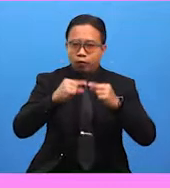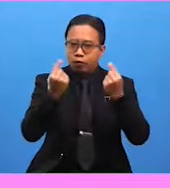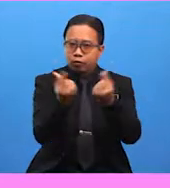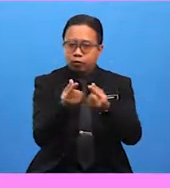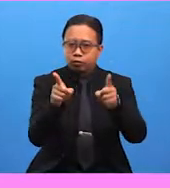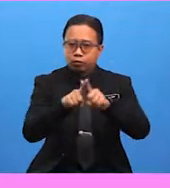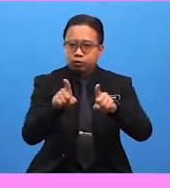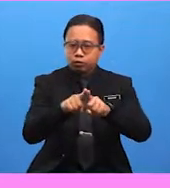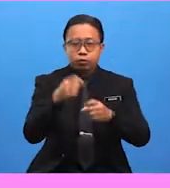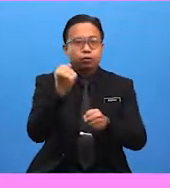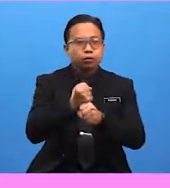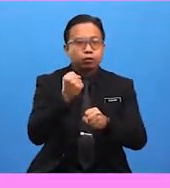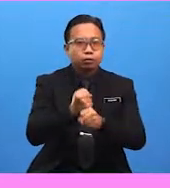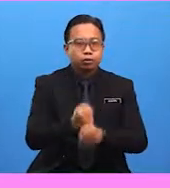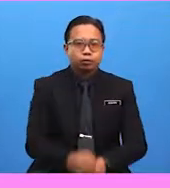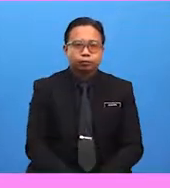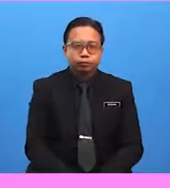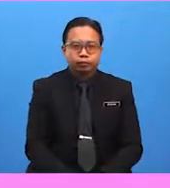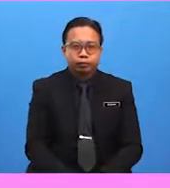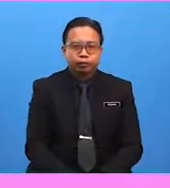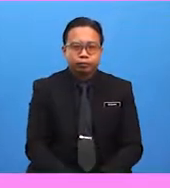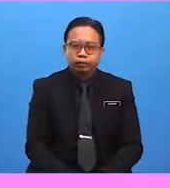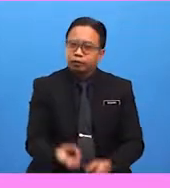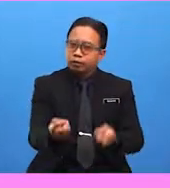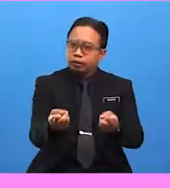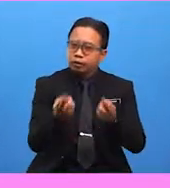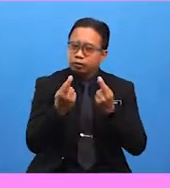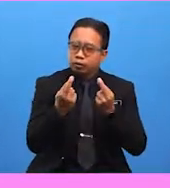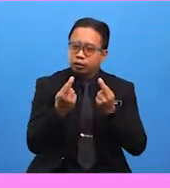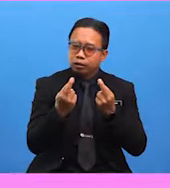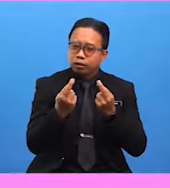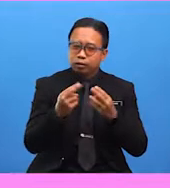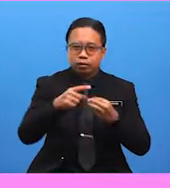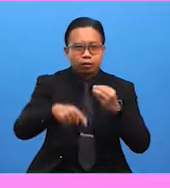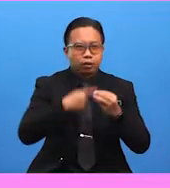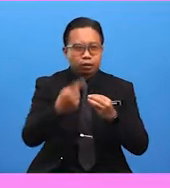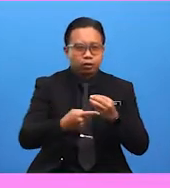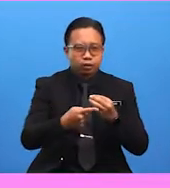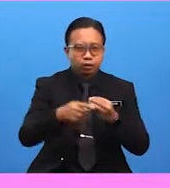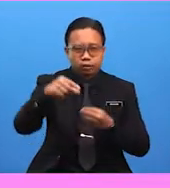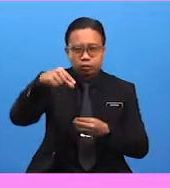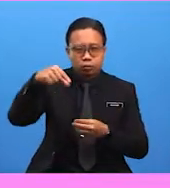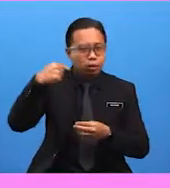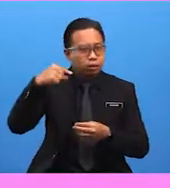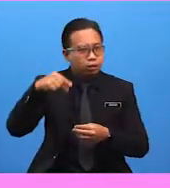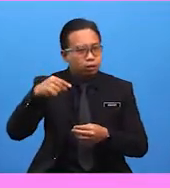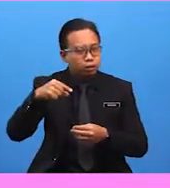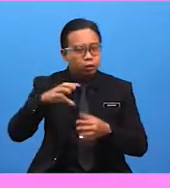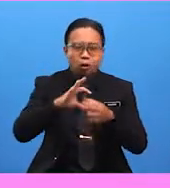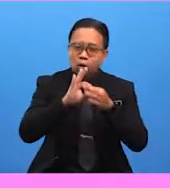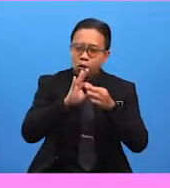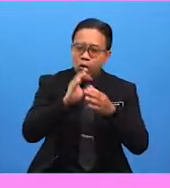similar occupations that require a related qualification